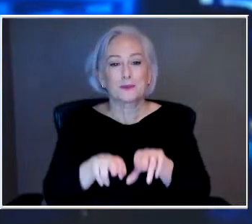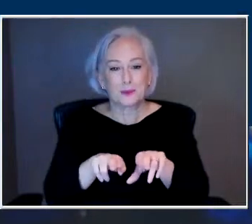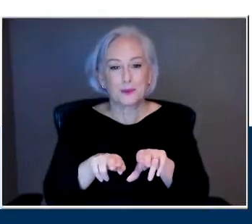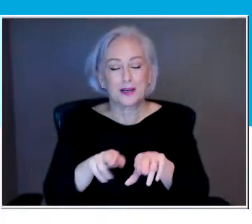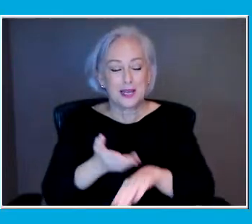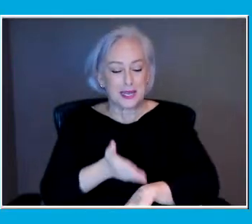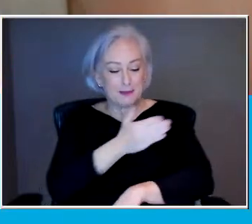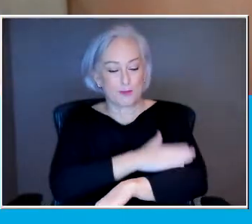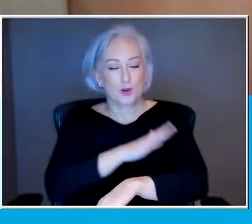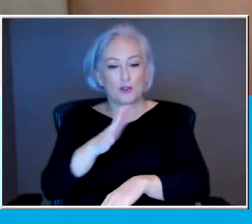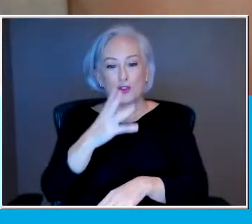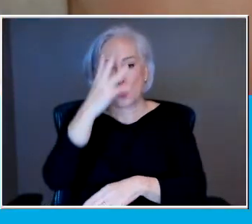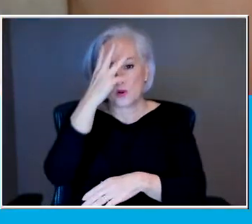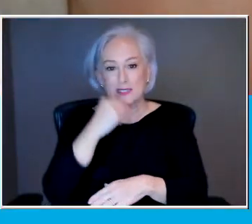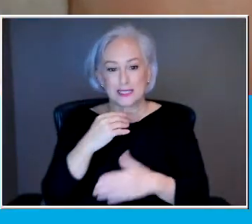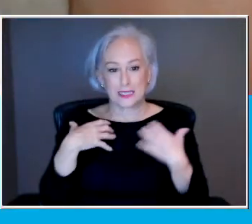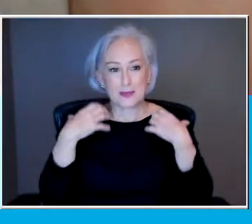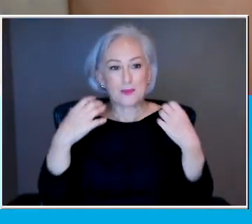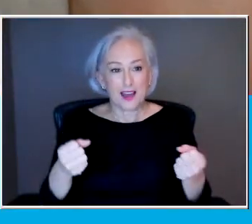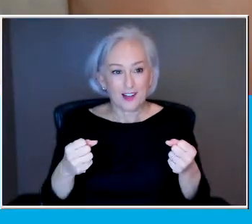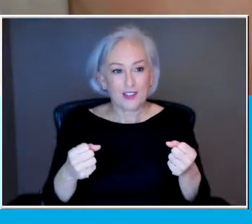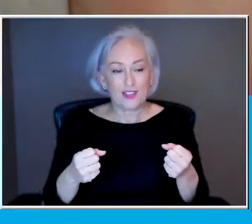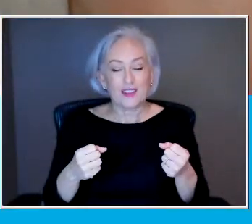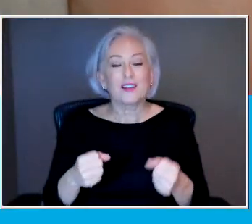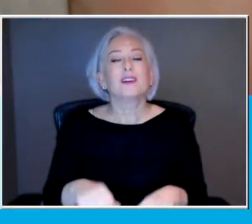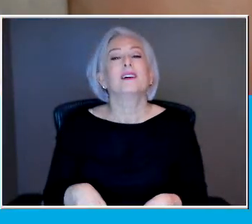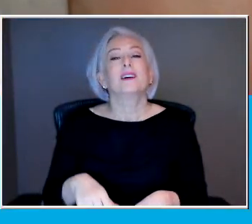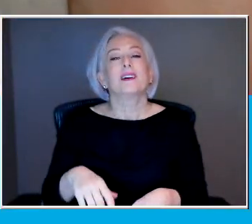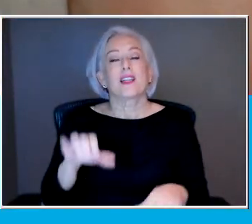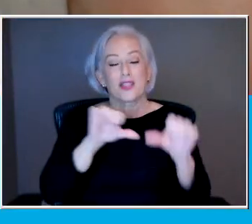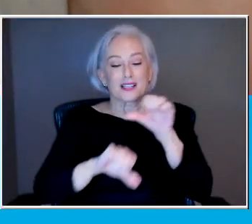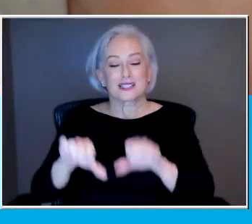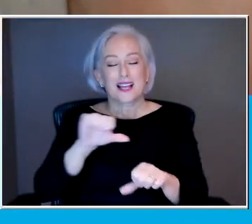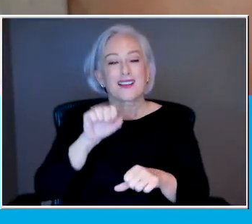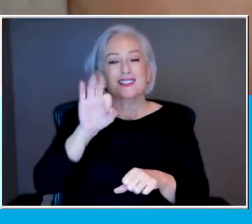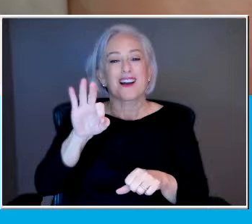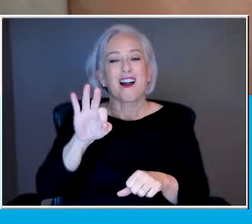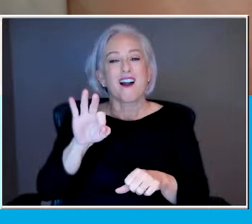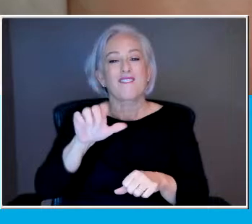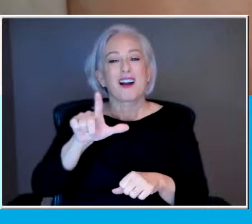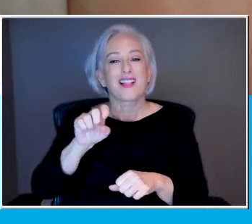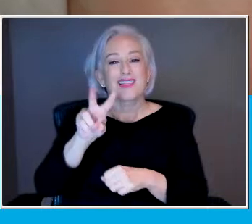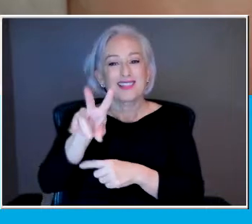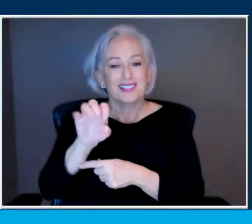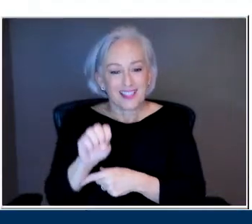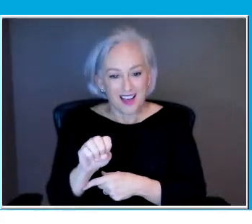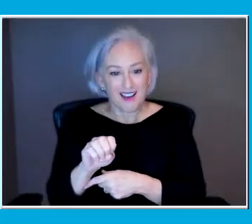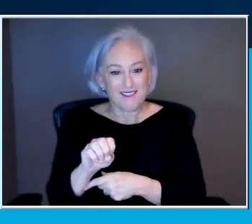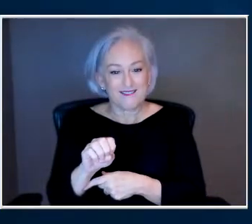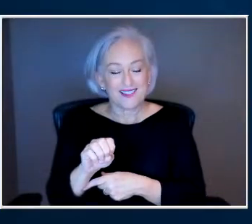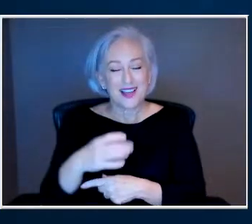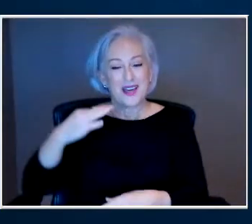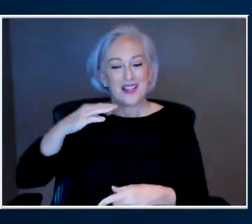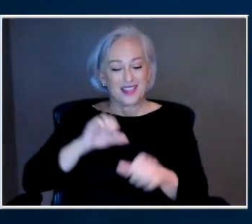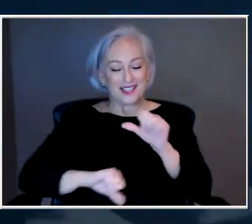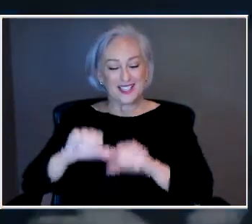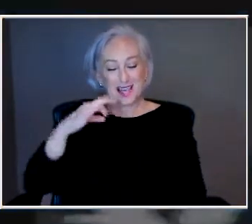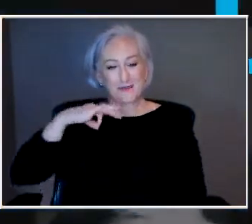with Dr. Stites. The Science of Love, the surprising health benefits of a loving relationship. Wednesday at 8.